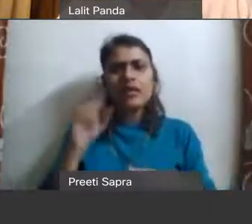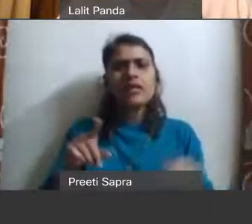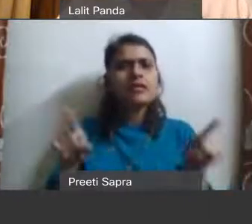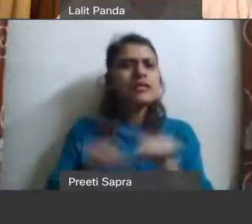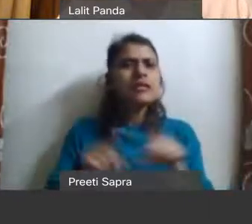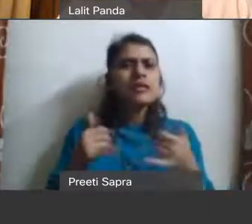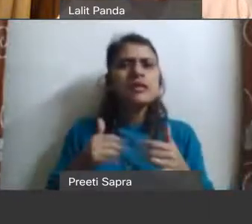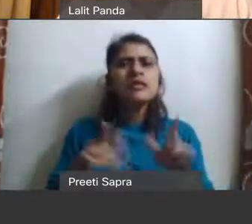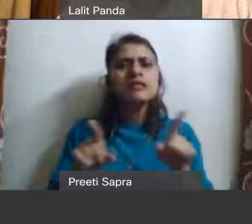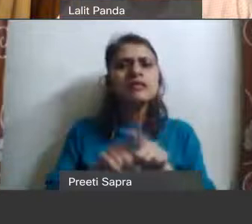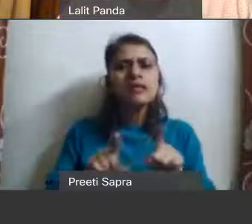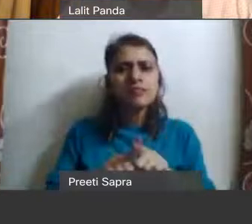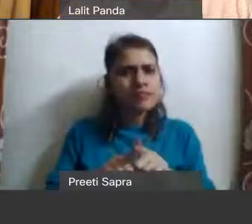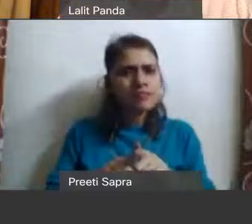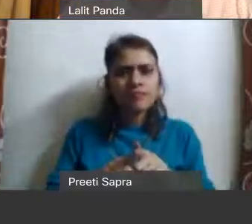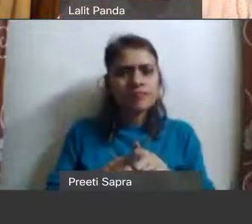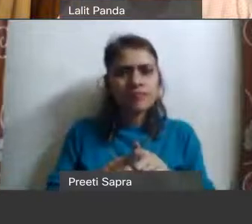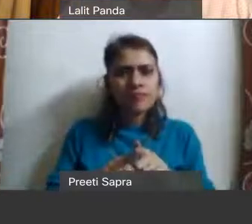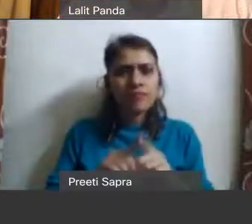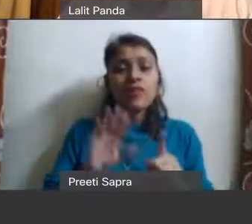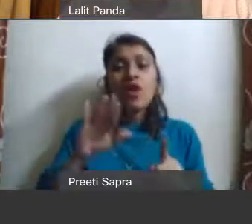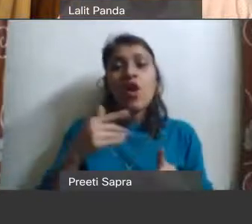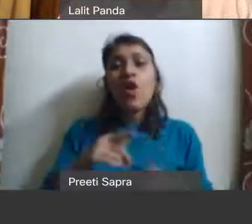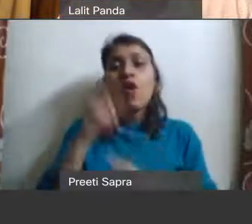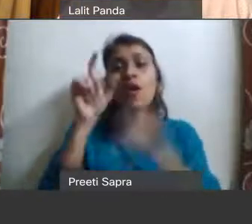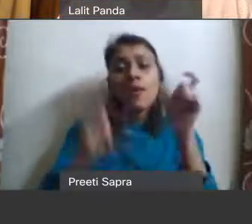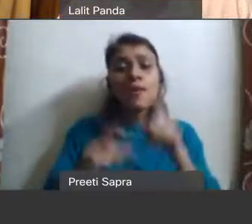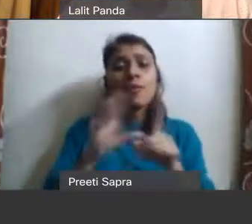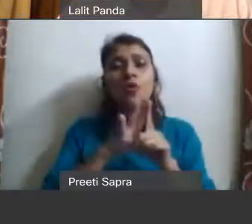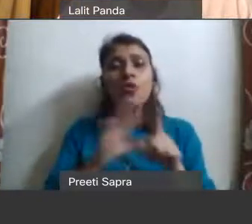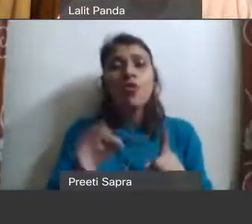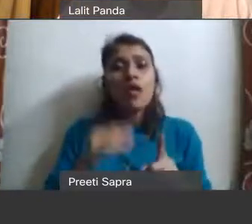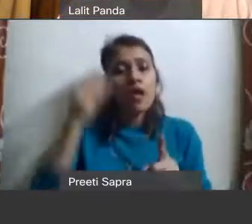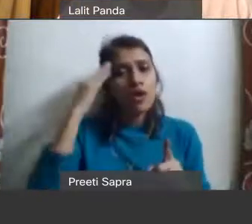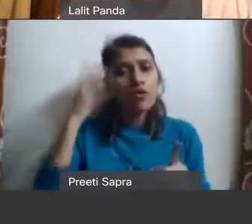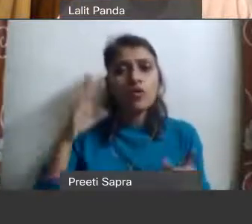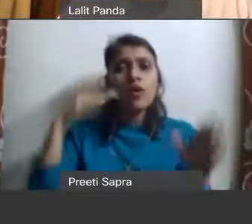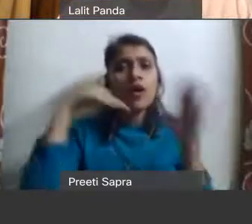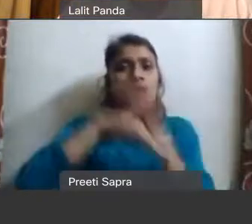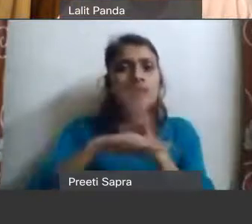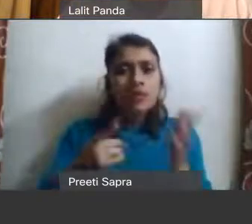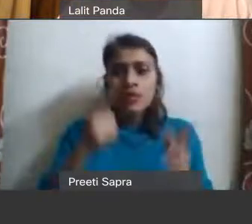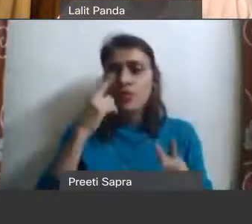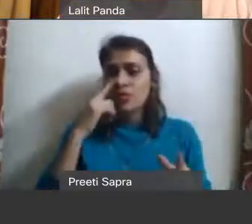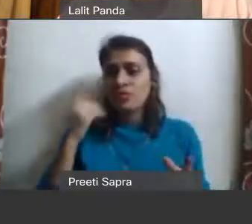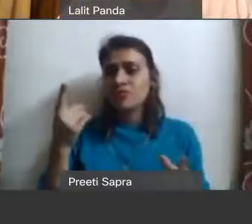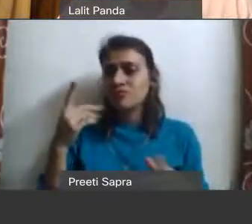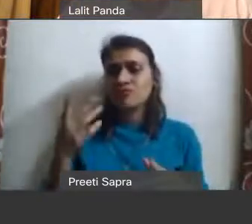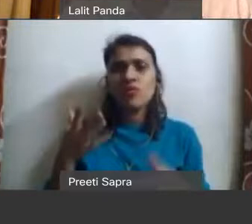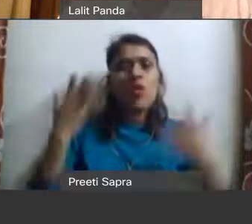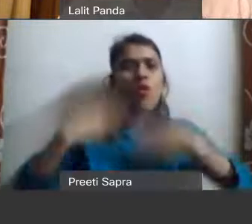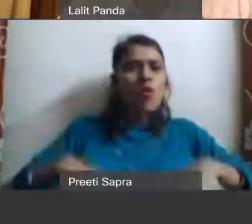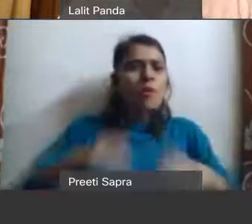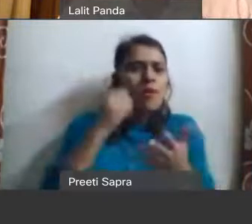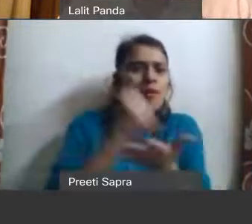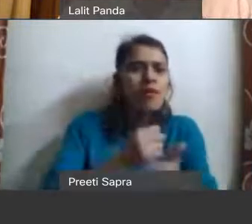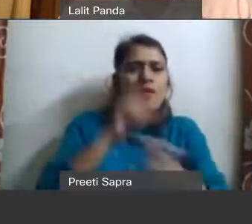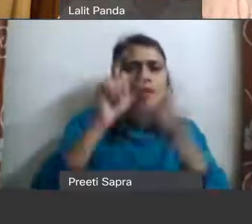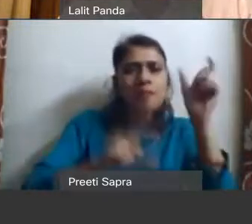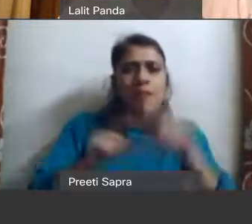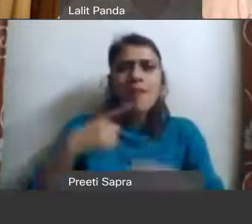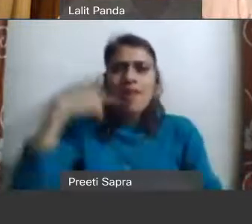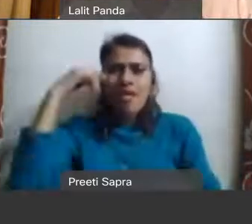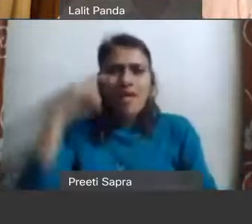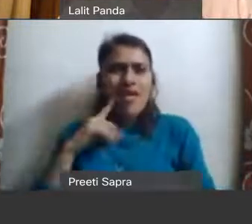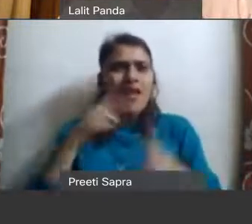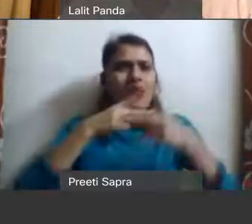it depends on how the court will see it, but I do not think under the traditional reasonable classification and a rational